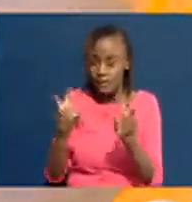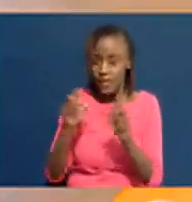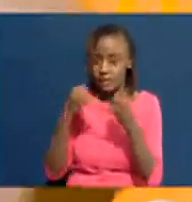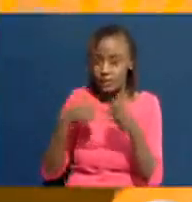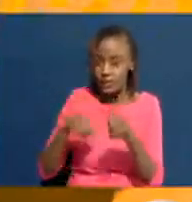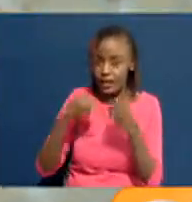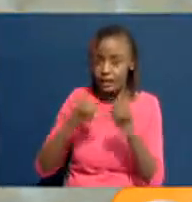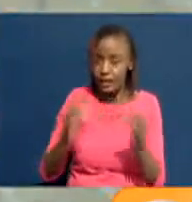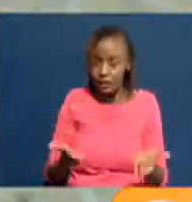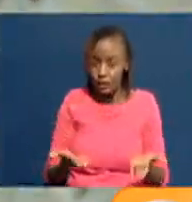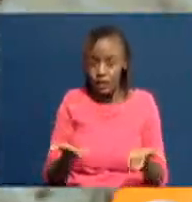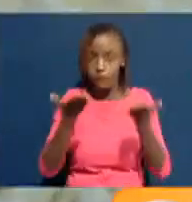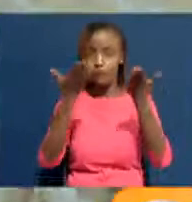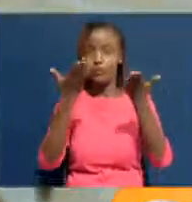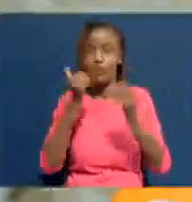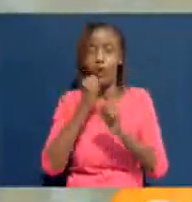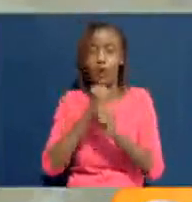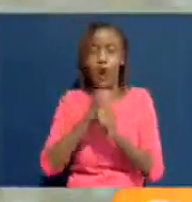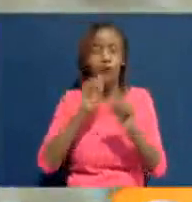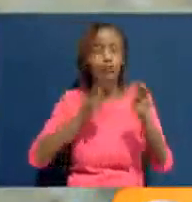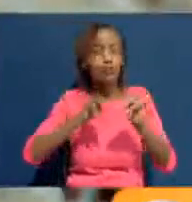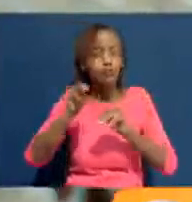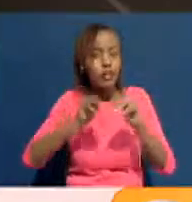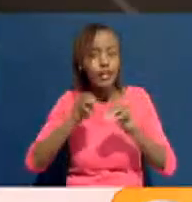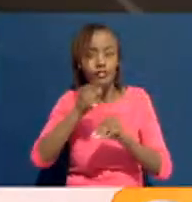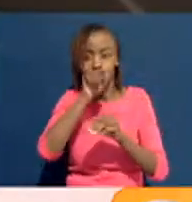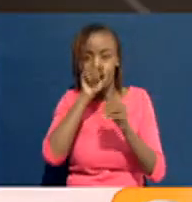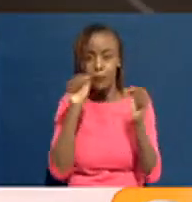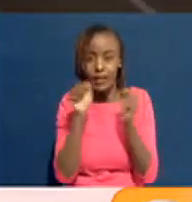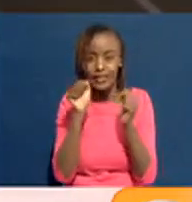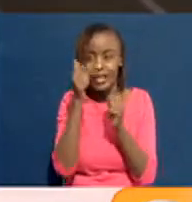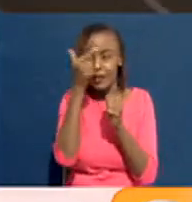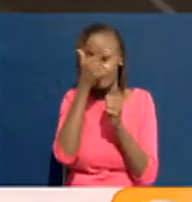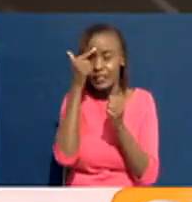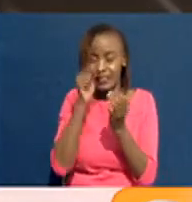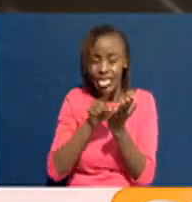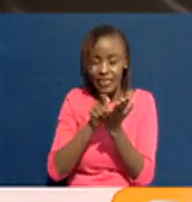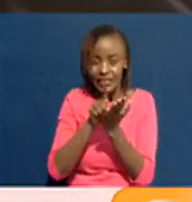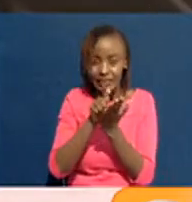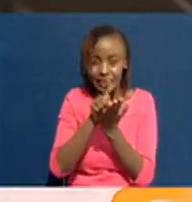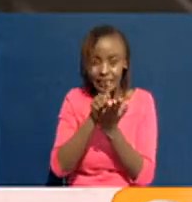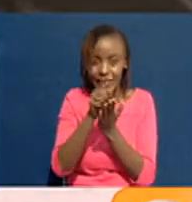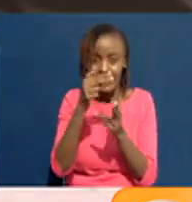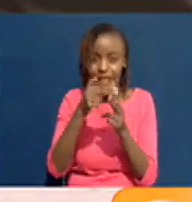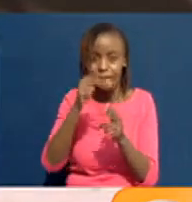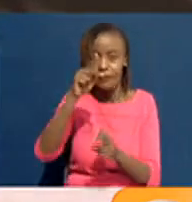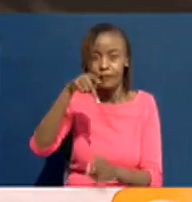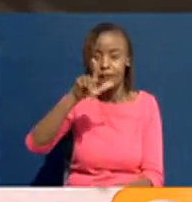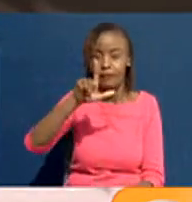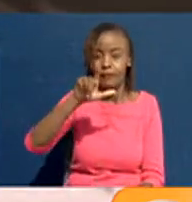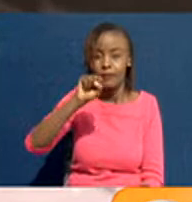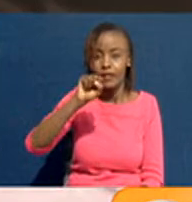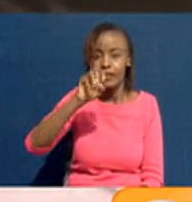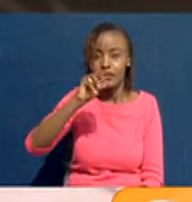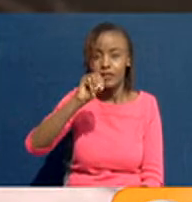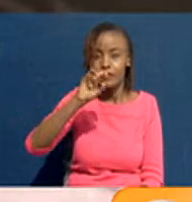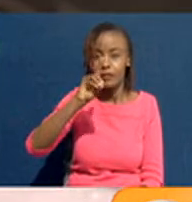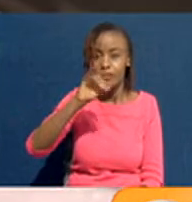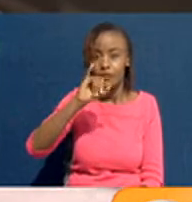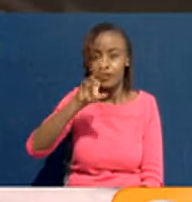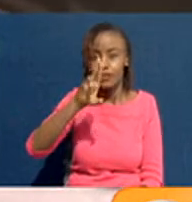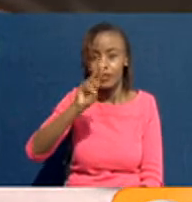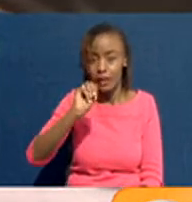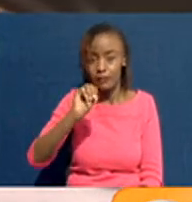current tools used to manage malaria caused by Plasmodium falciparum parasite transmitted through mosquito